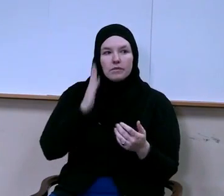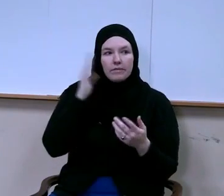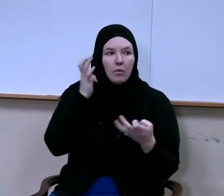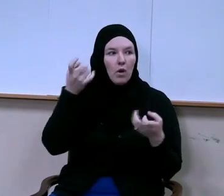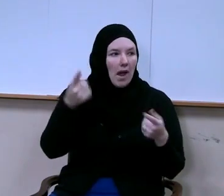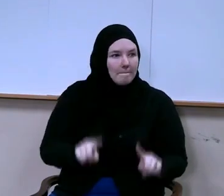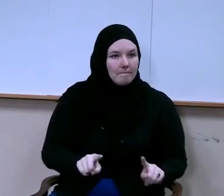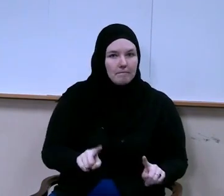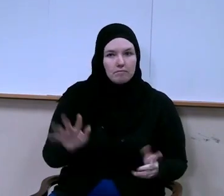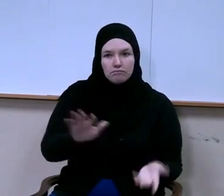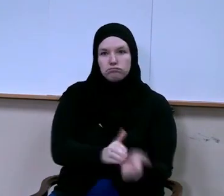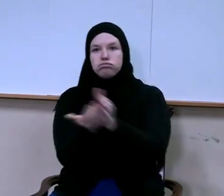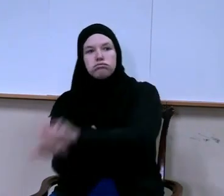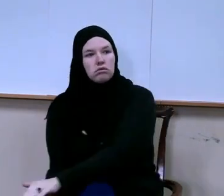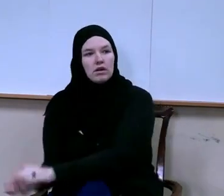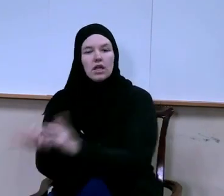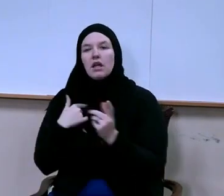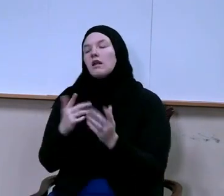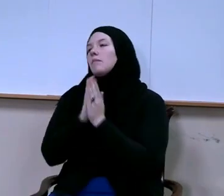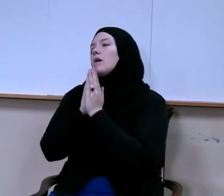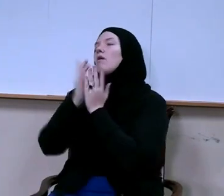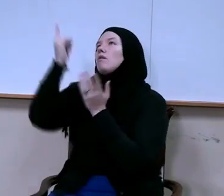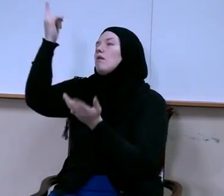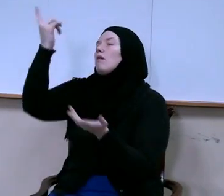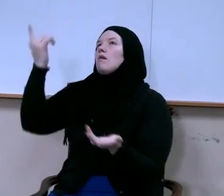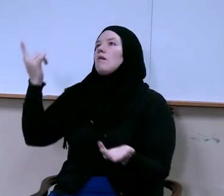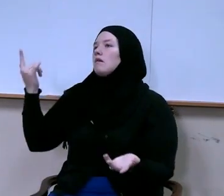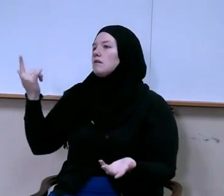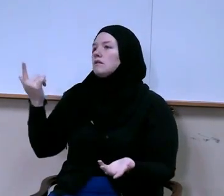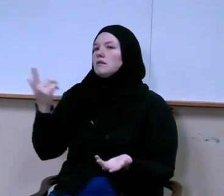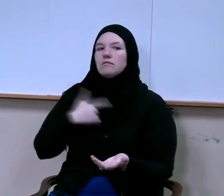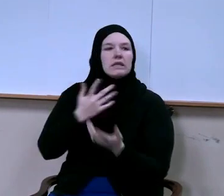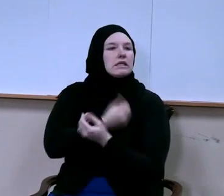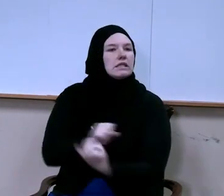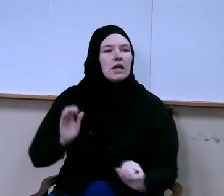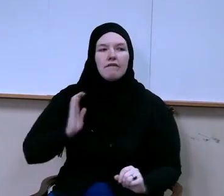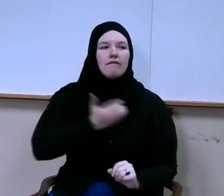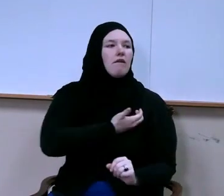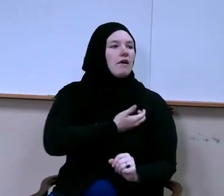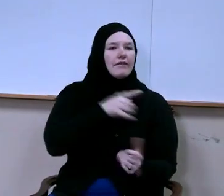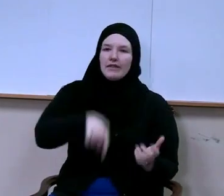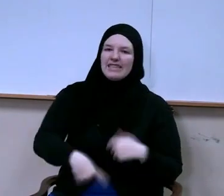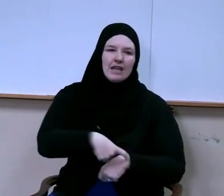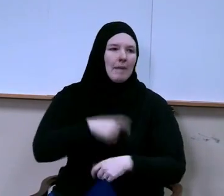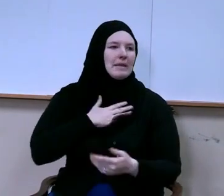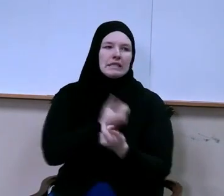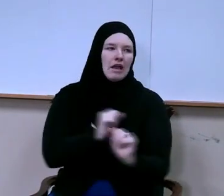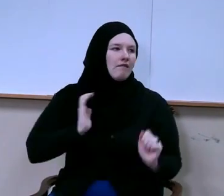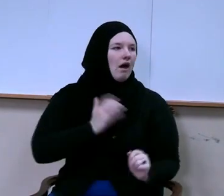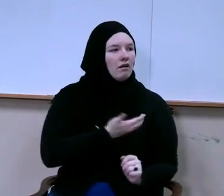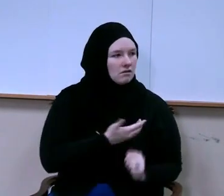gone. They are finished. Then they pray to Allah and say, "Oh Allah, save us only this